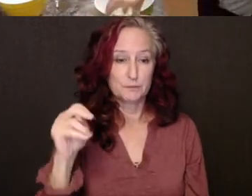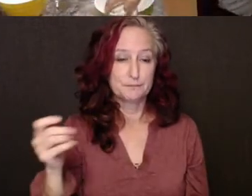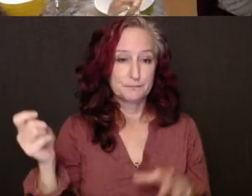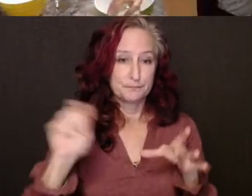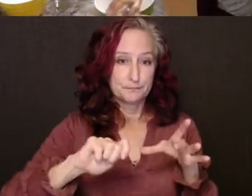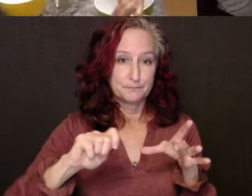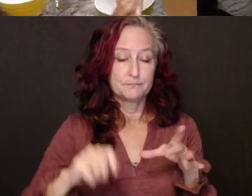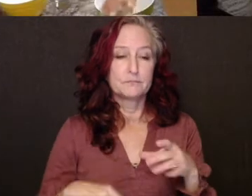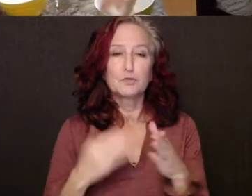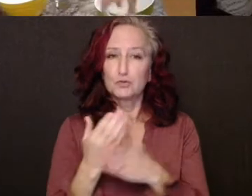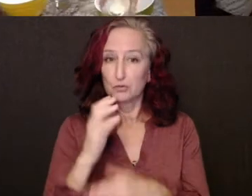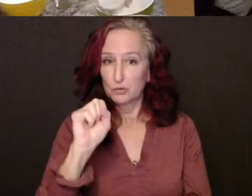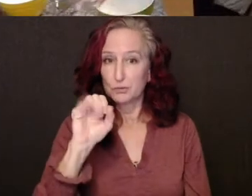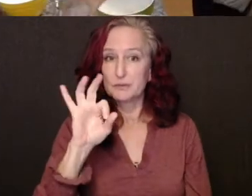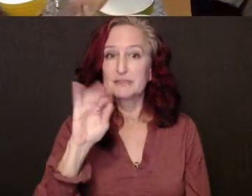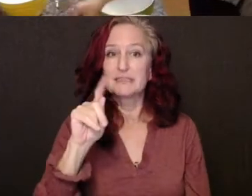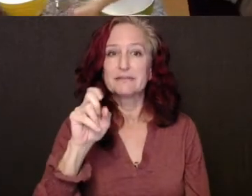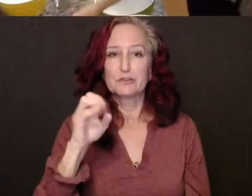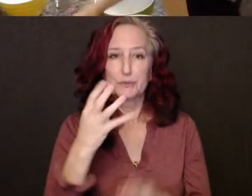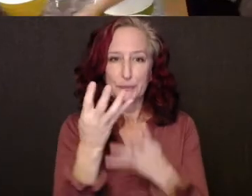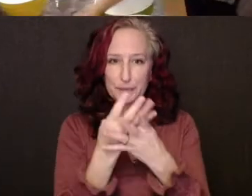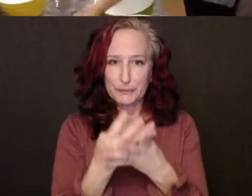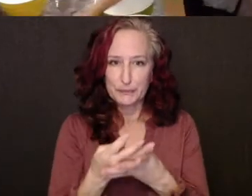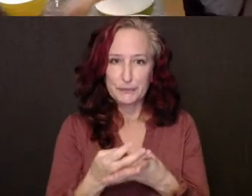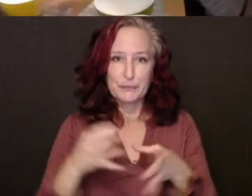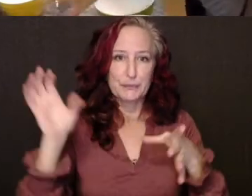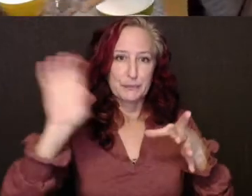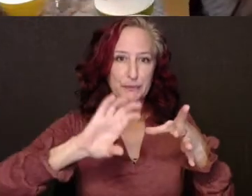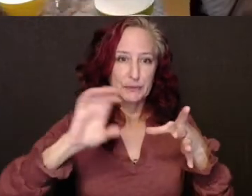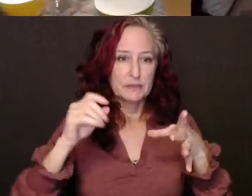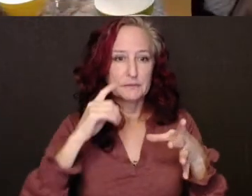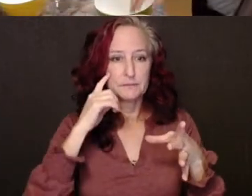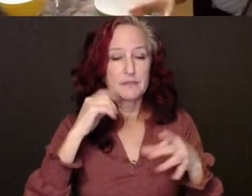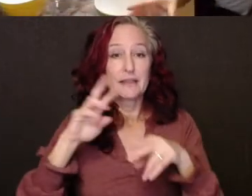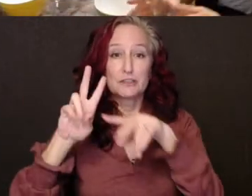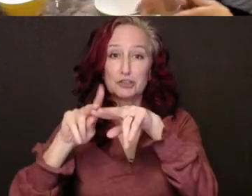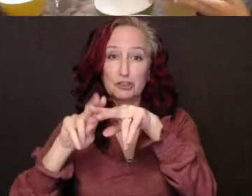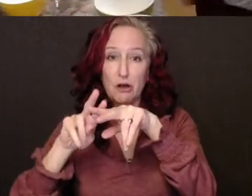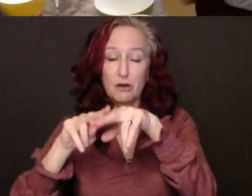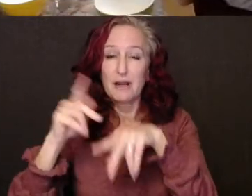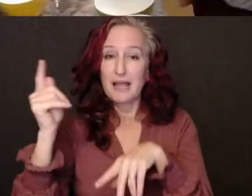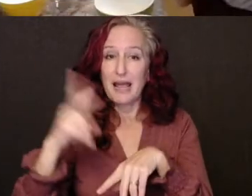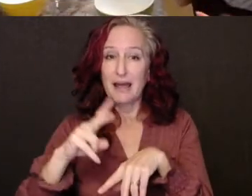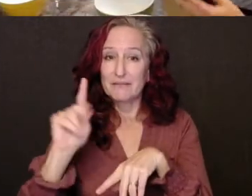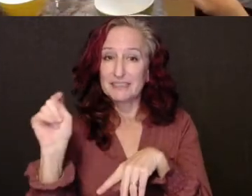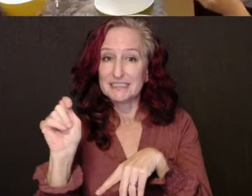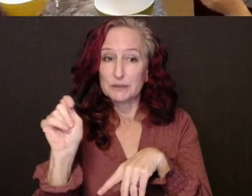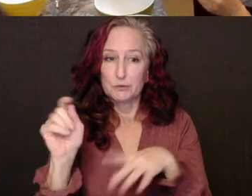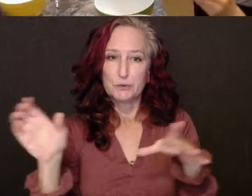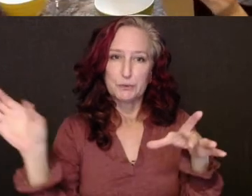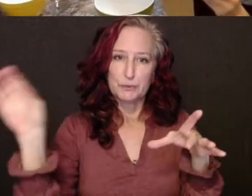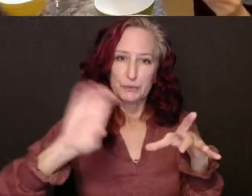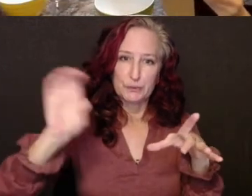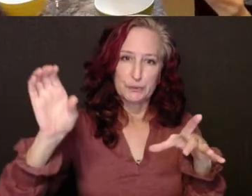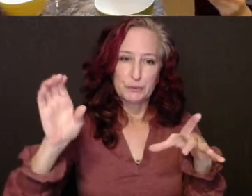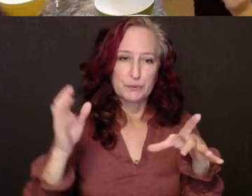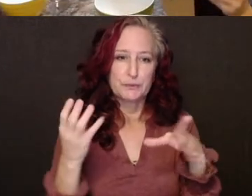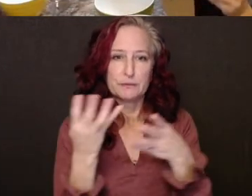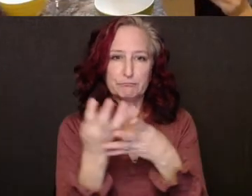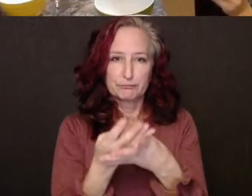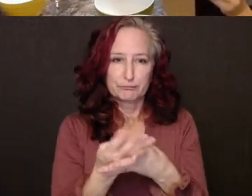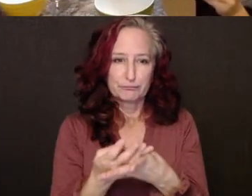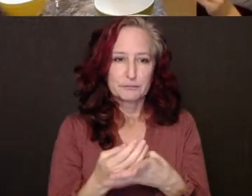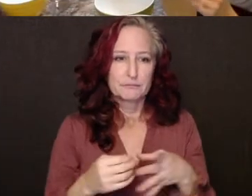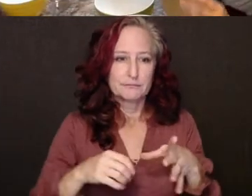soda, and that goes right in through the sifter. I have, since they are churros, cinnamon, super important,